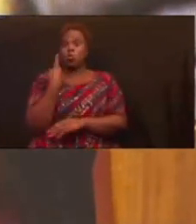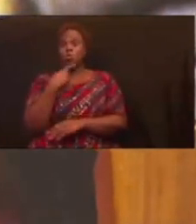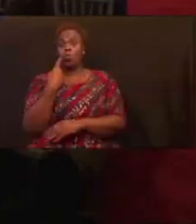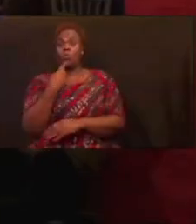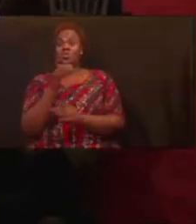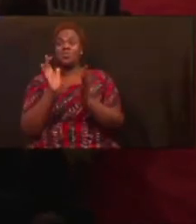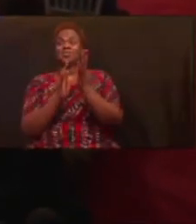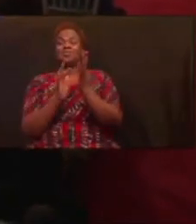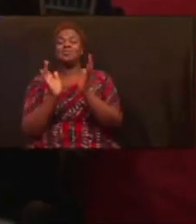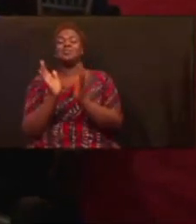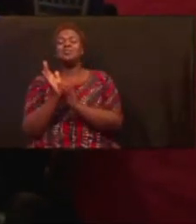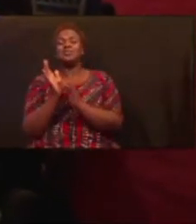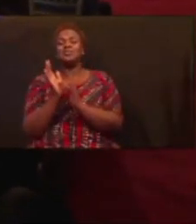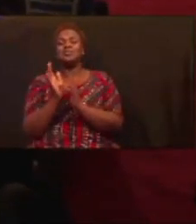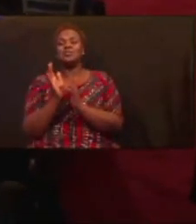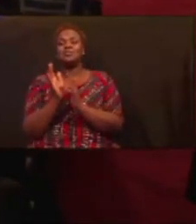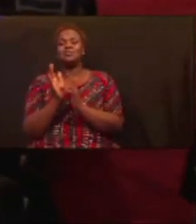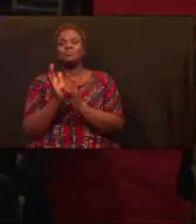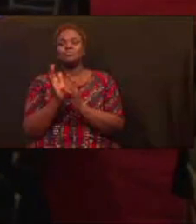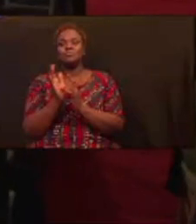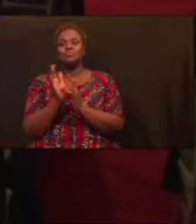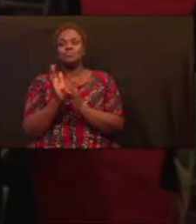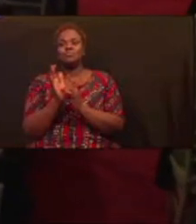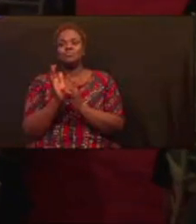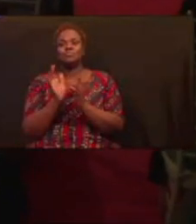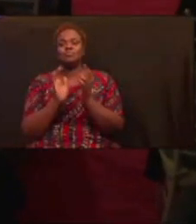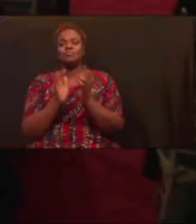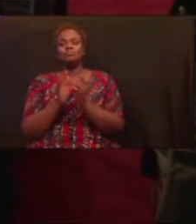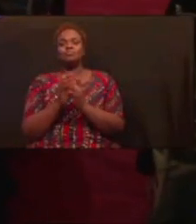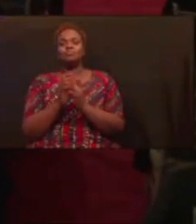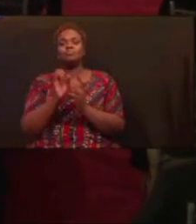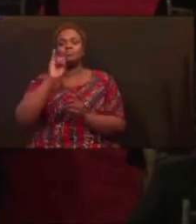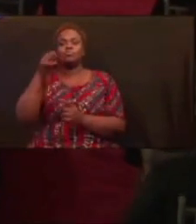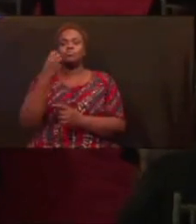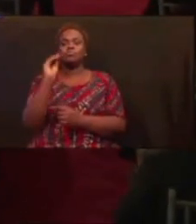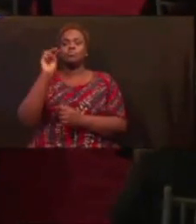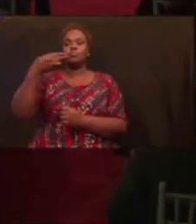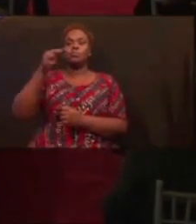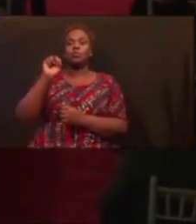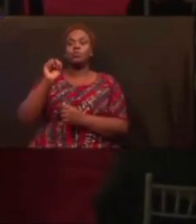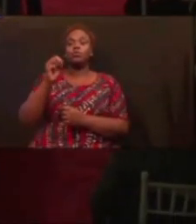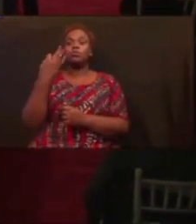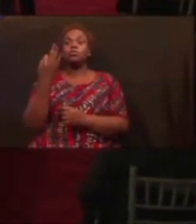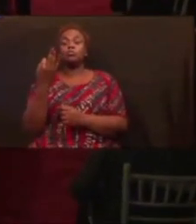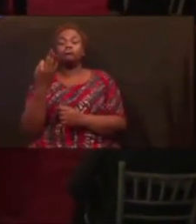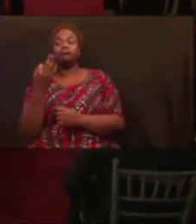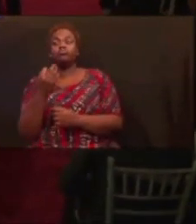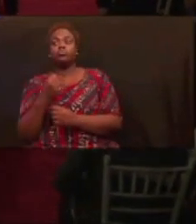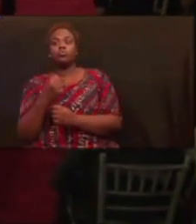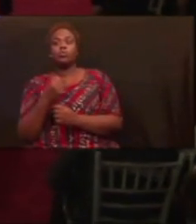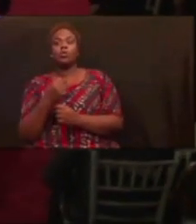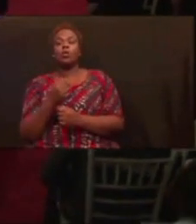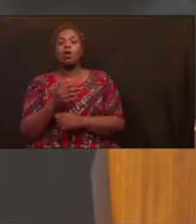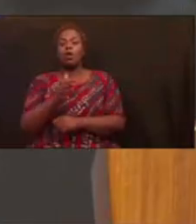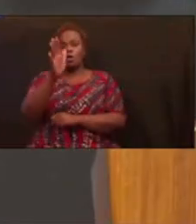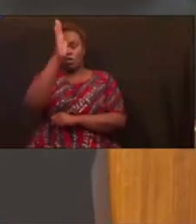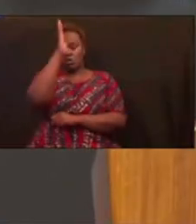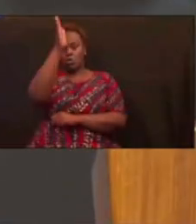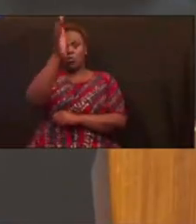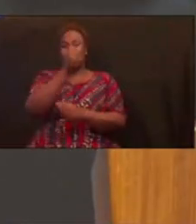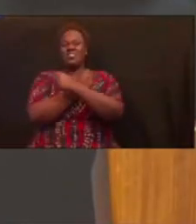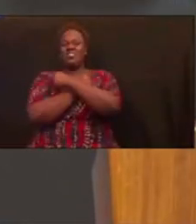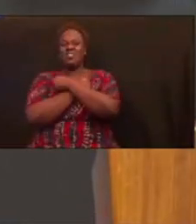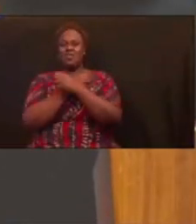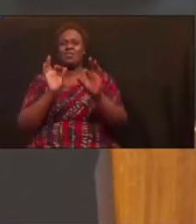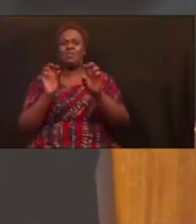sent. This is eternal life. The Bible says in John chapter 3 and verse 16, for God so loved the world that he gave